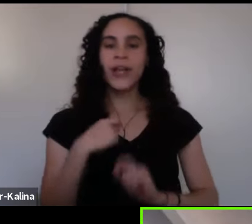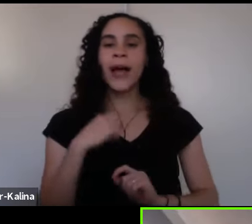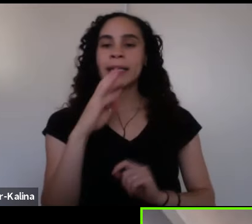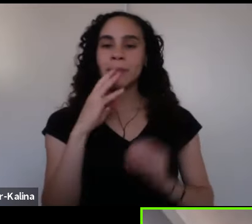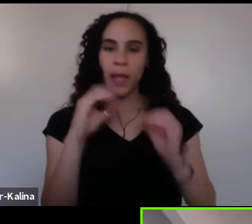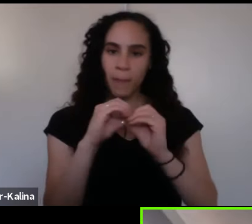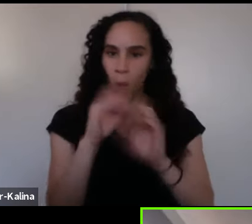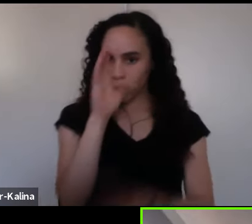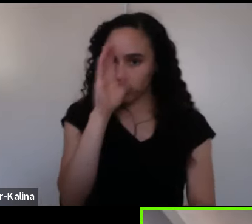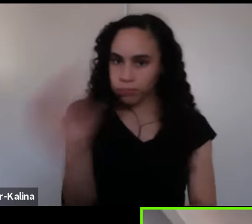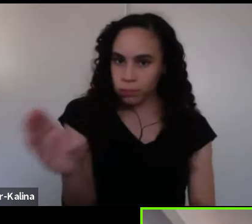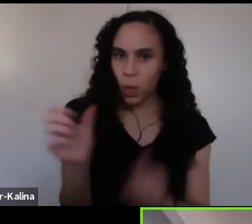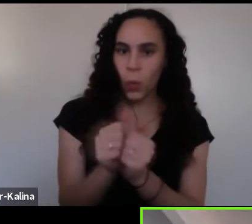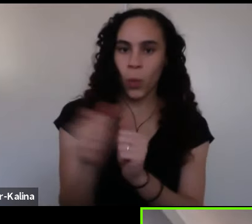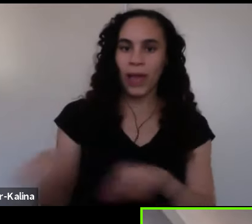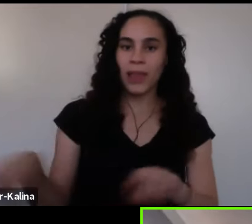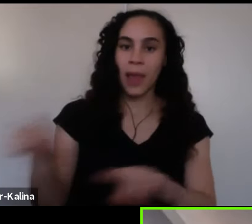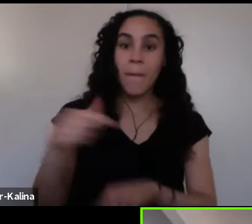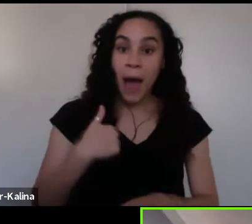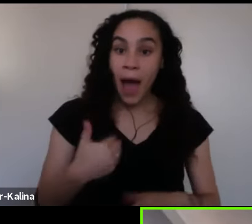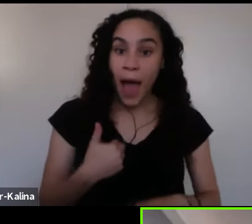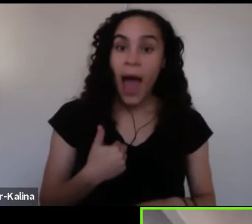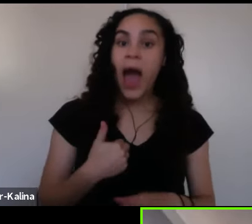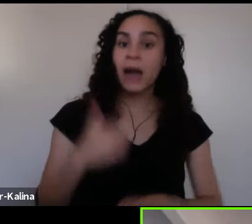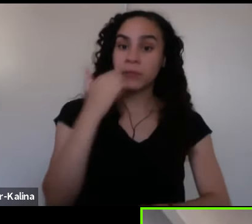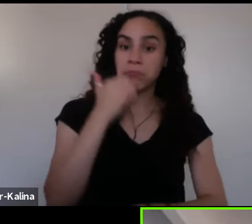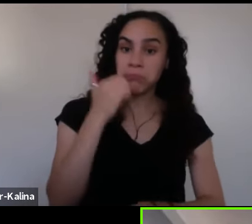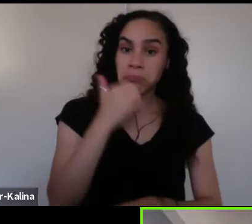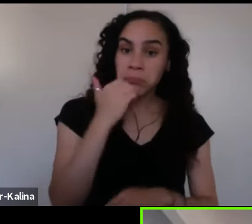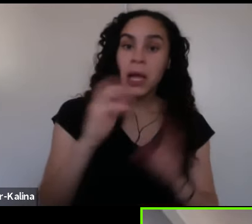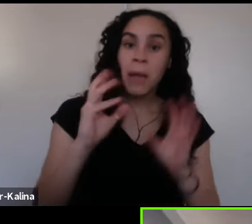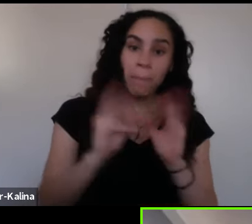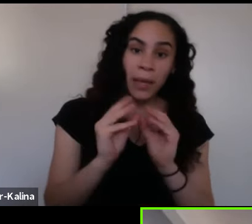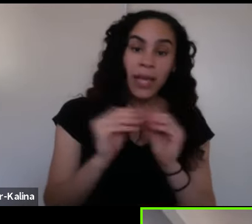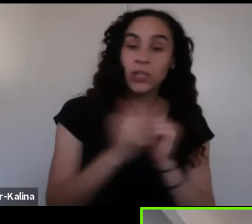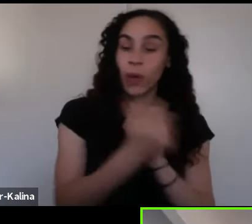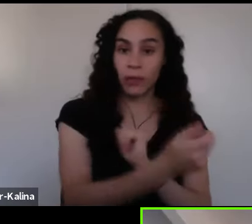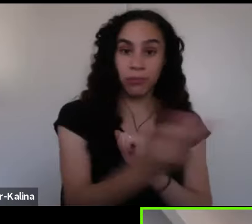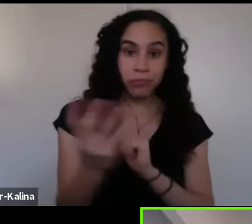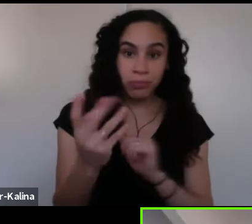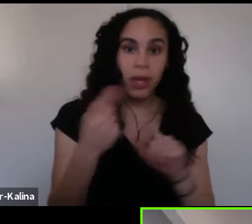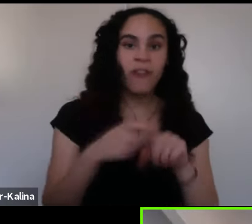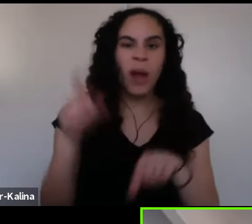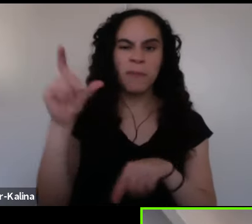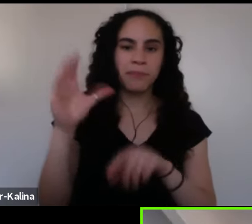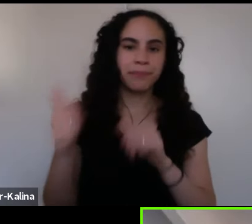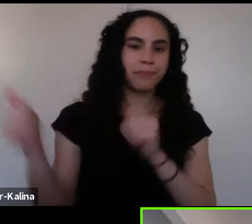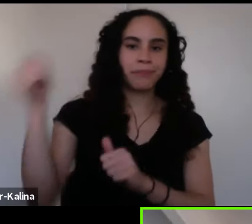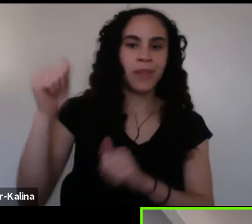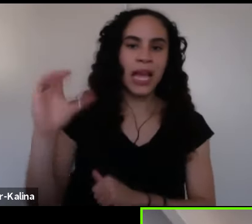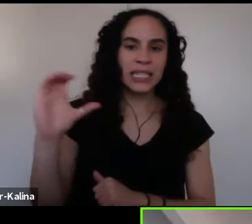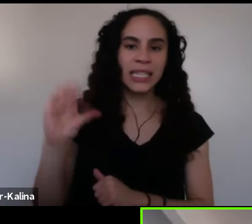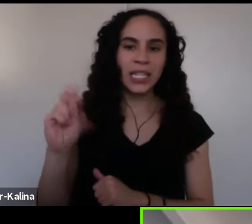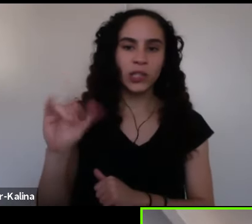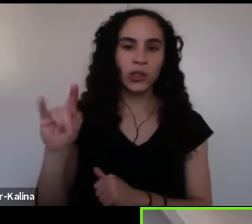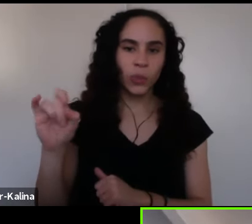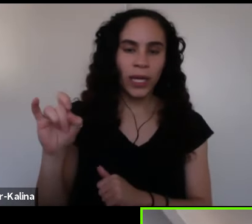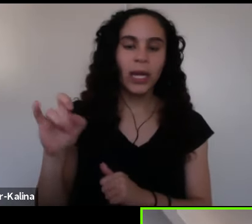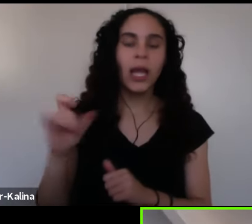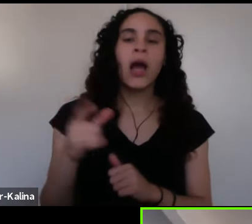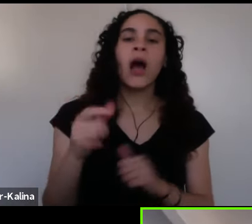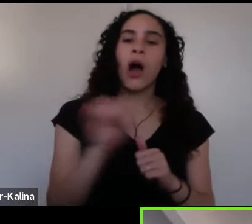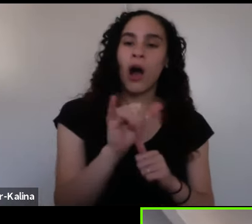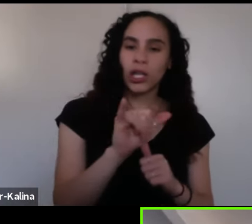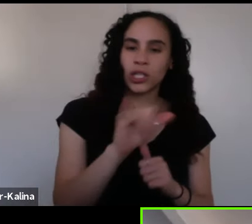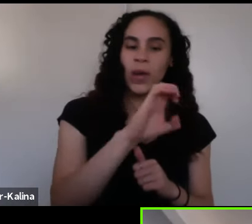them. So I have regular meetings with numerous people from our C-suite and numerous people from our executive suite. And that's what I